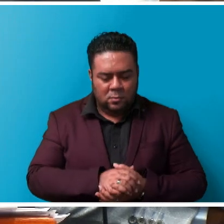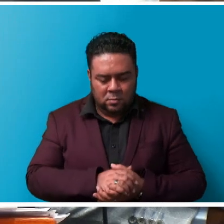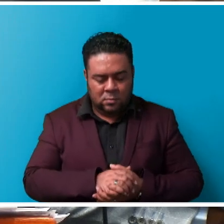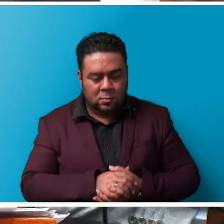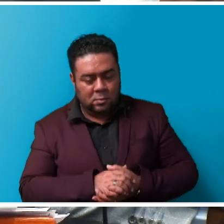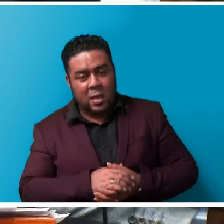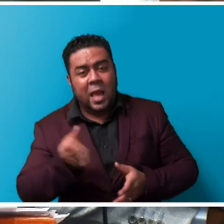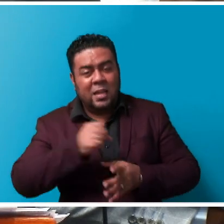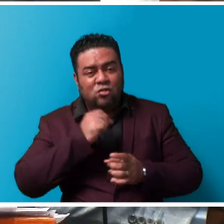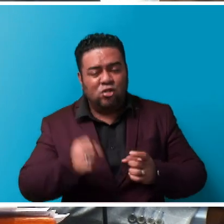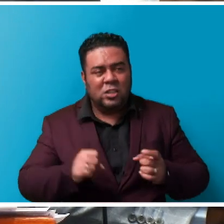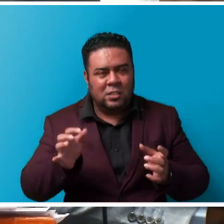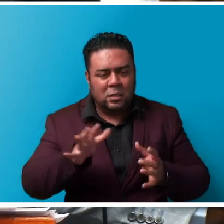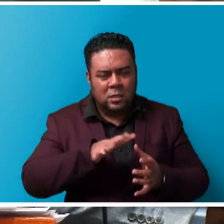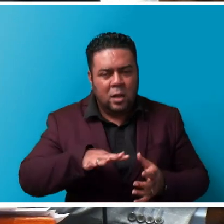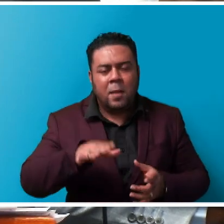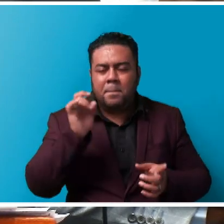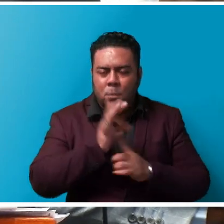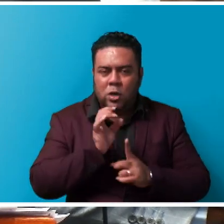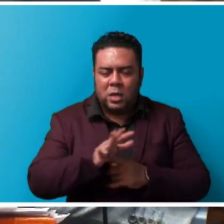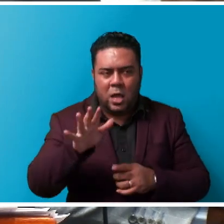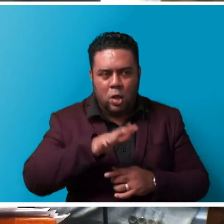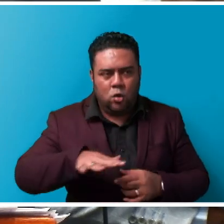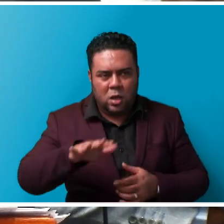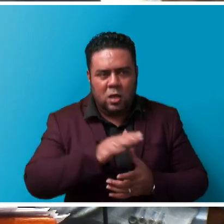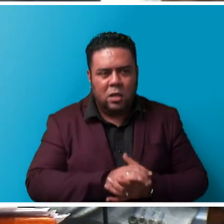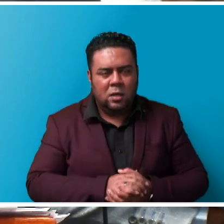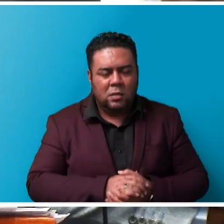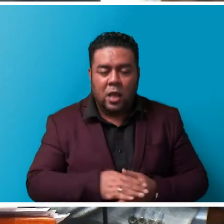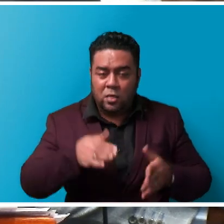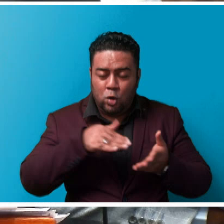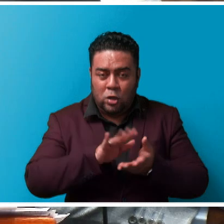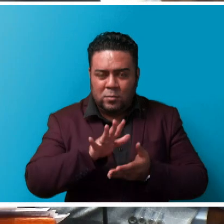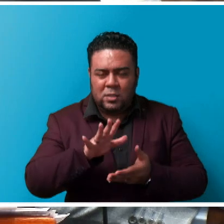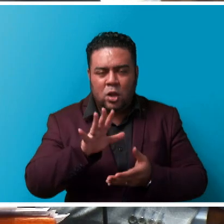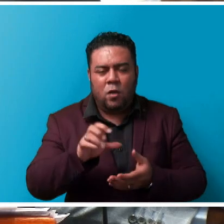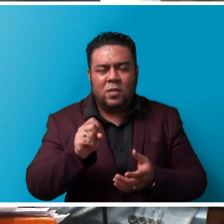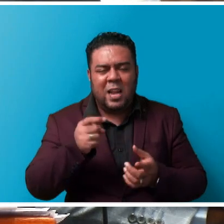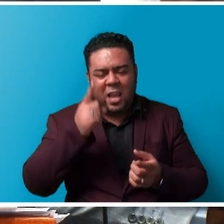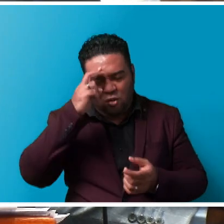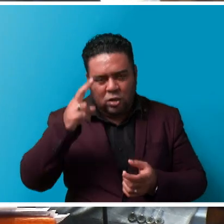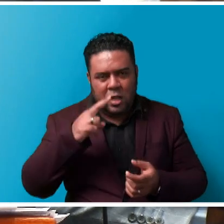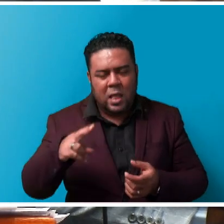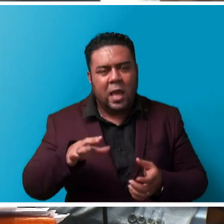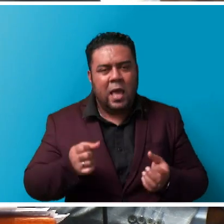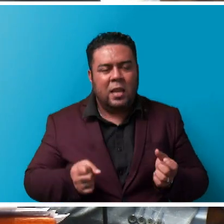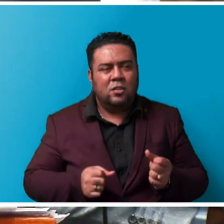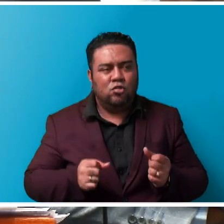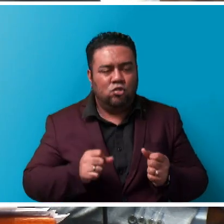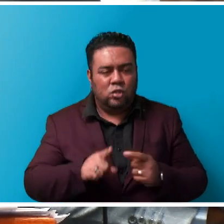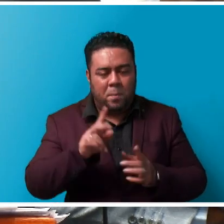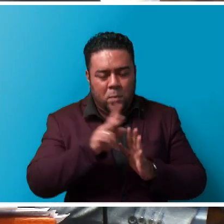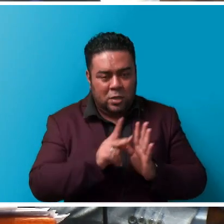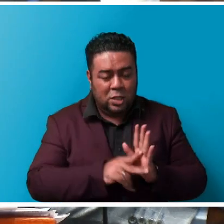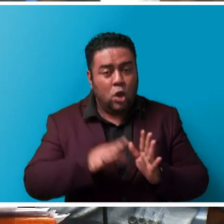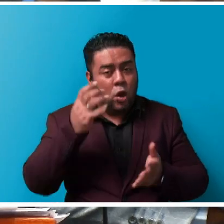energy sector, again, a critical area, and the endorsement of the National Energy Policy 2023-24 confirms